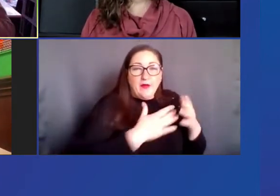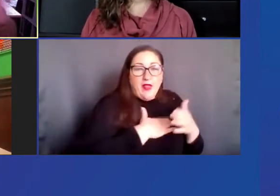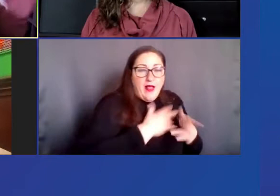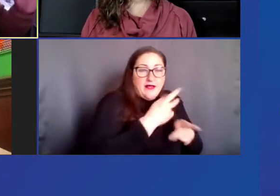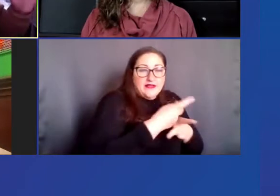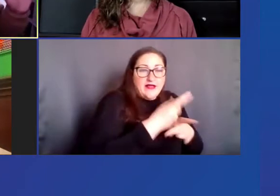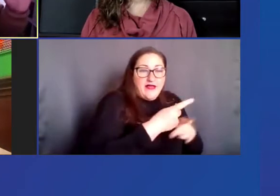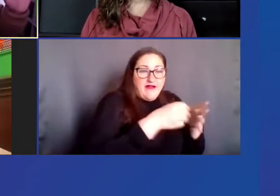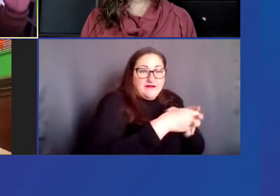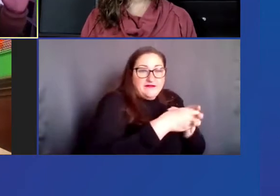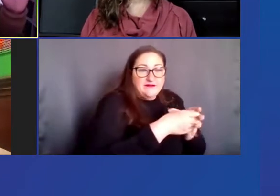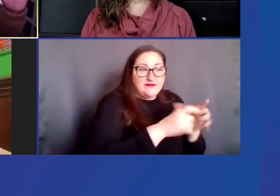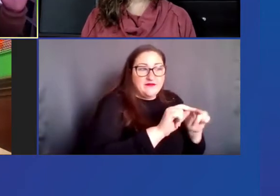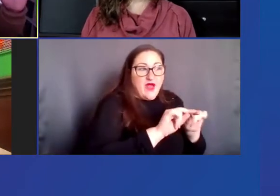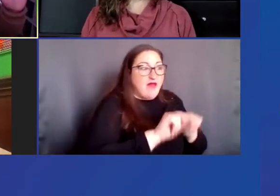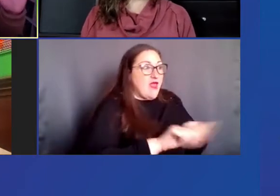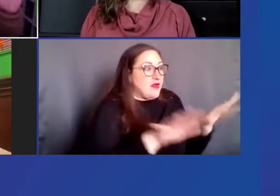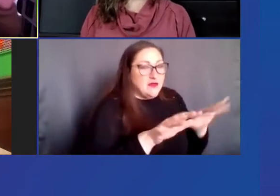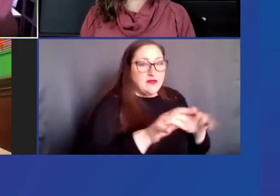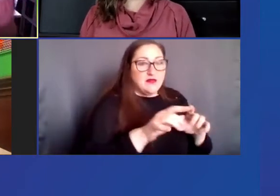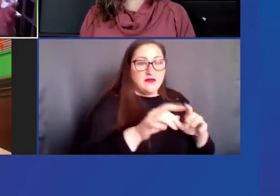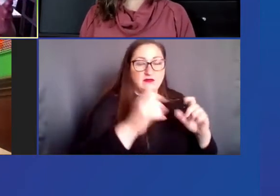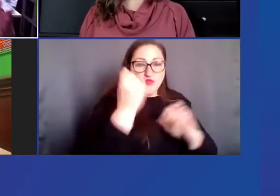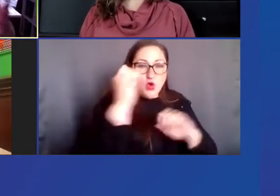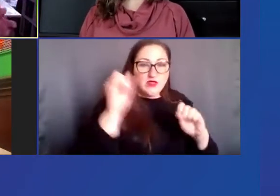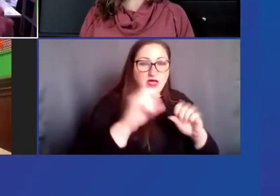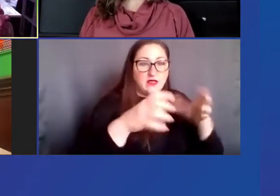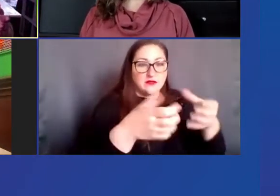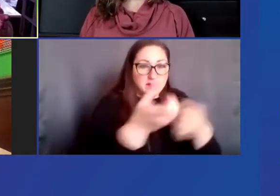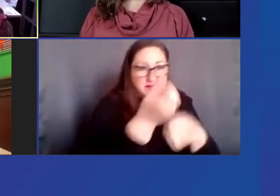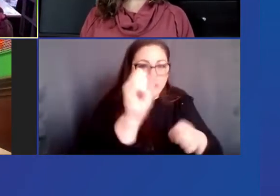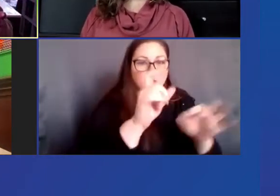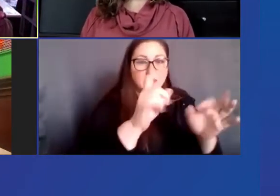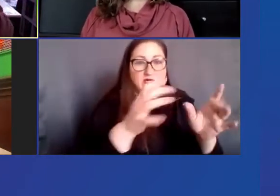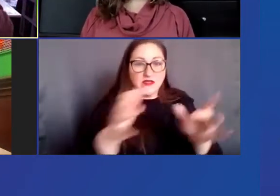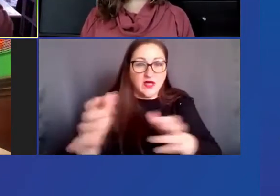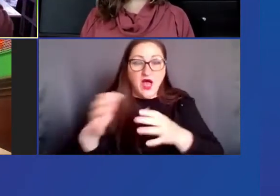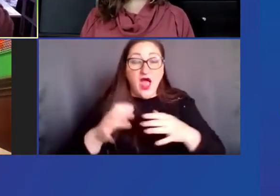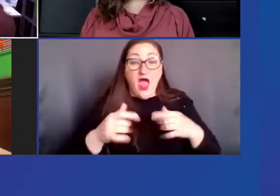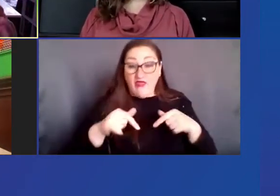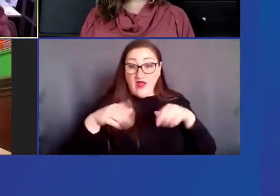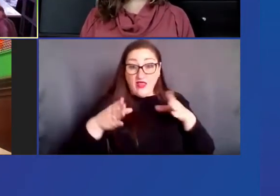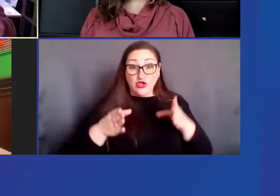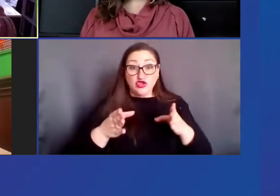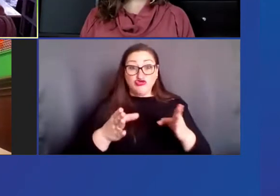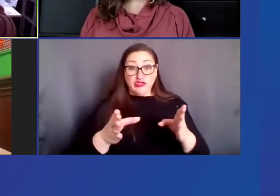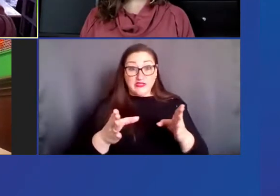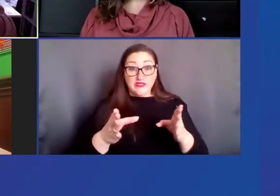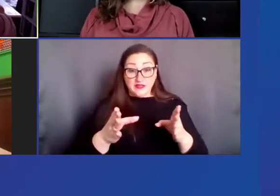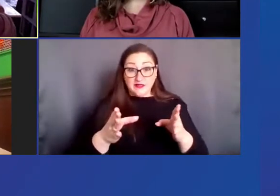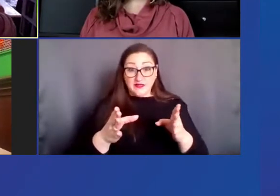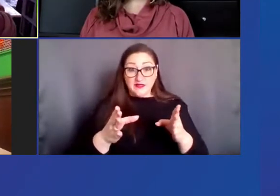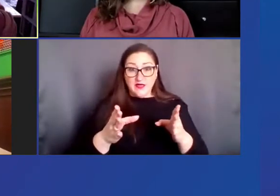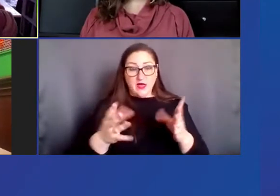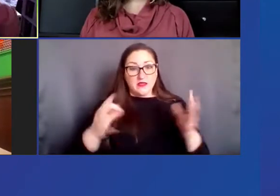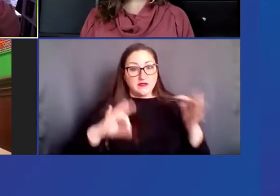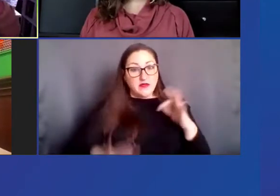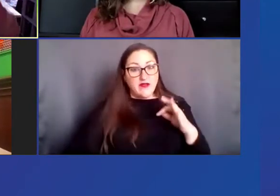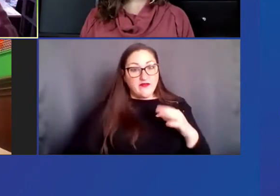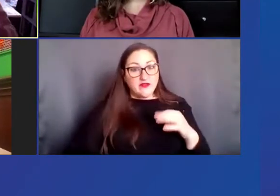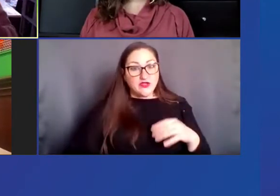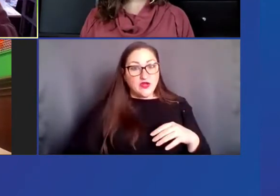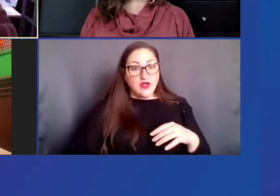go whatever way you want to go. And in the streets, that helps because it's easier to kind